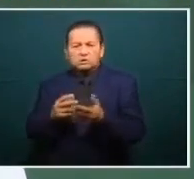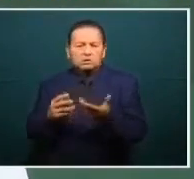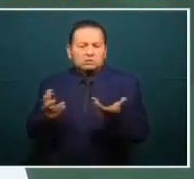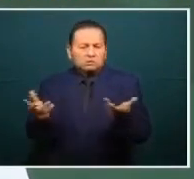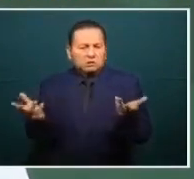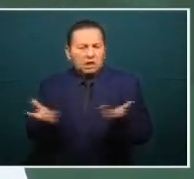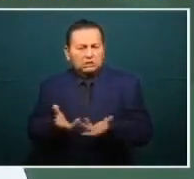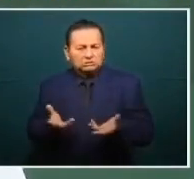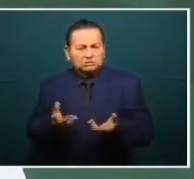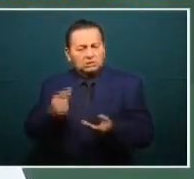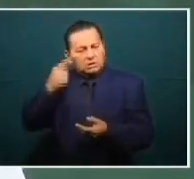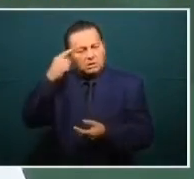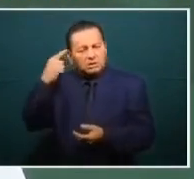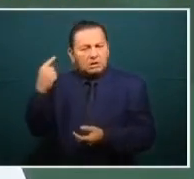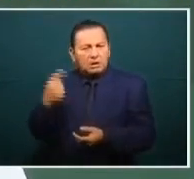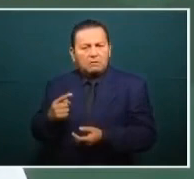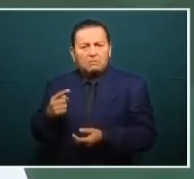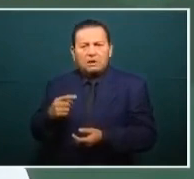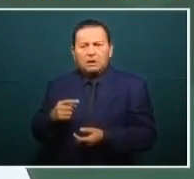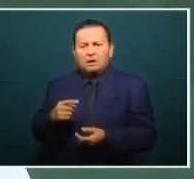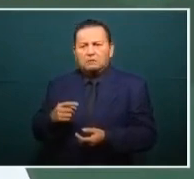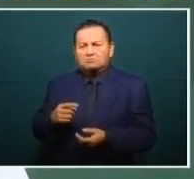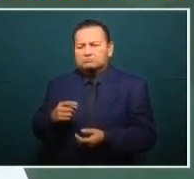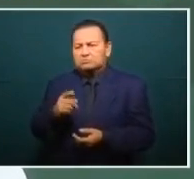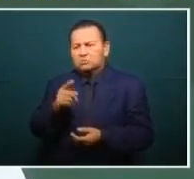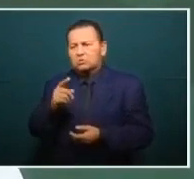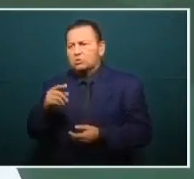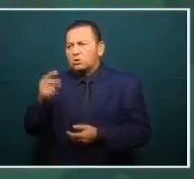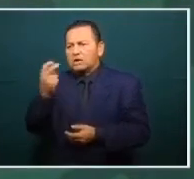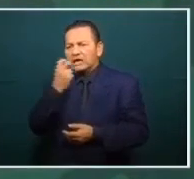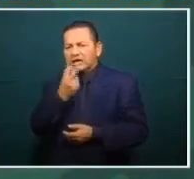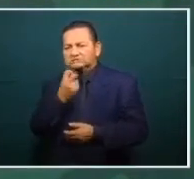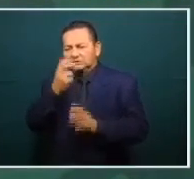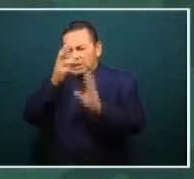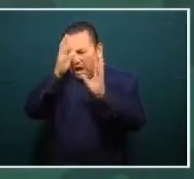we would be willing to do that,